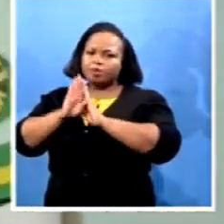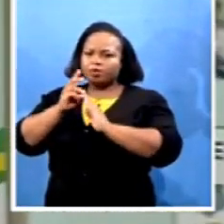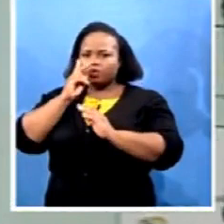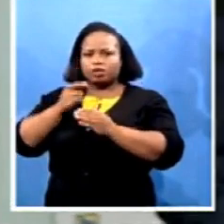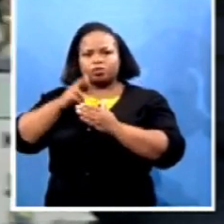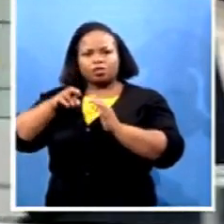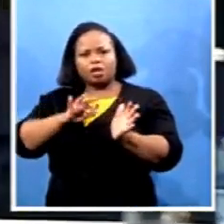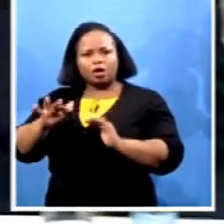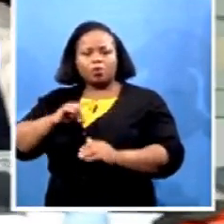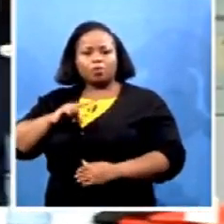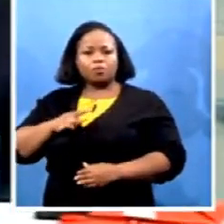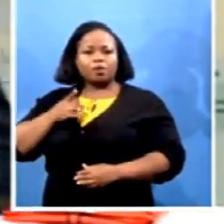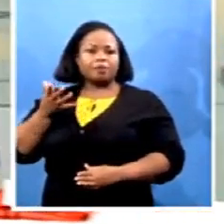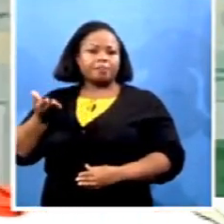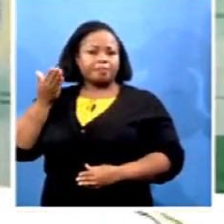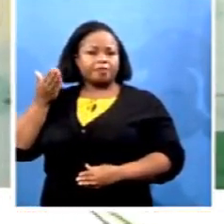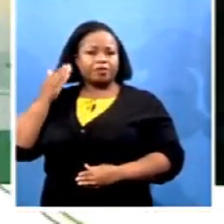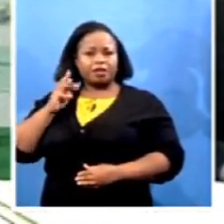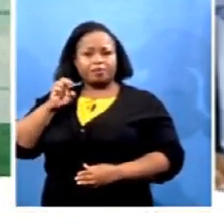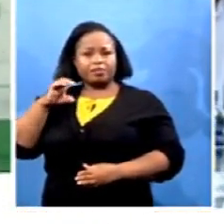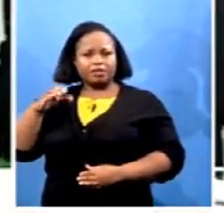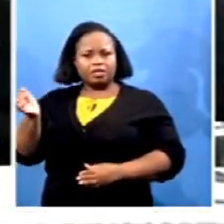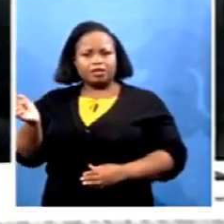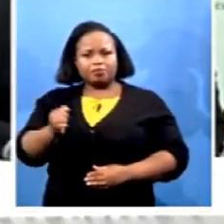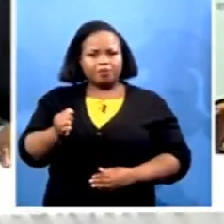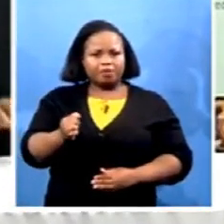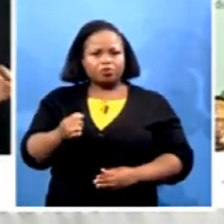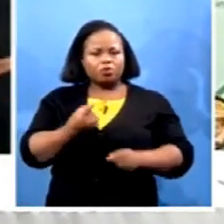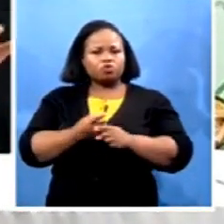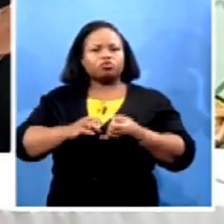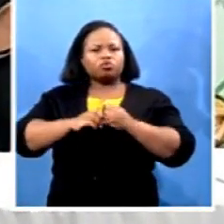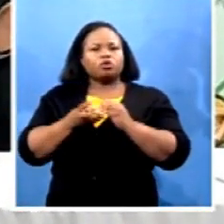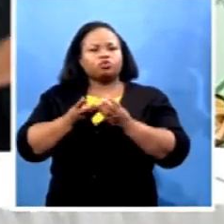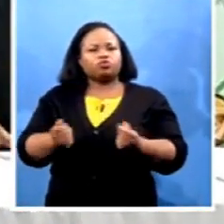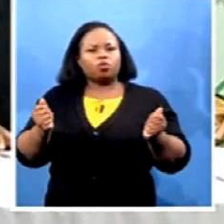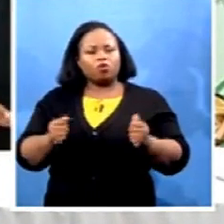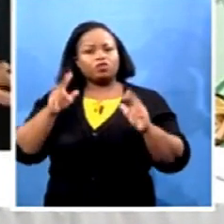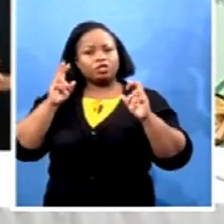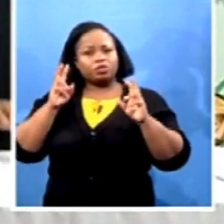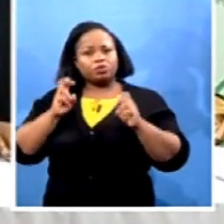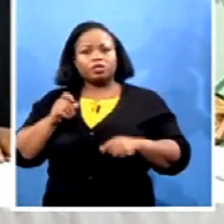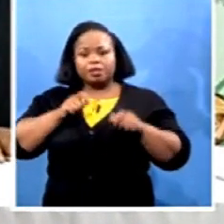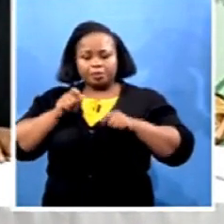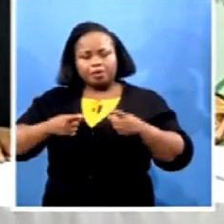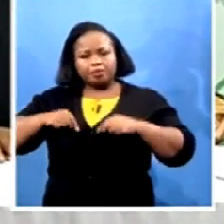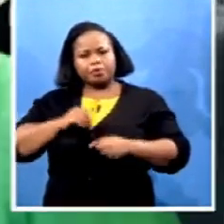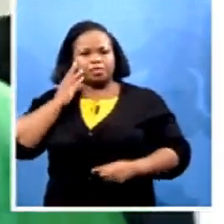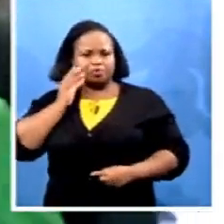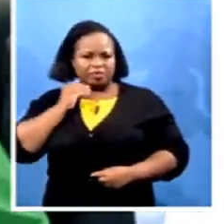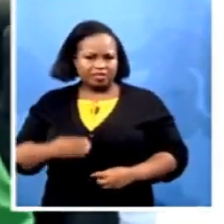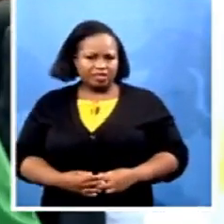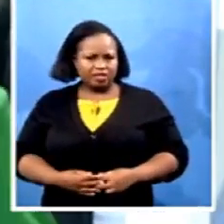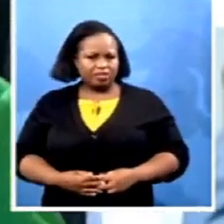MEC deployed, to fundamentally address the issues that are facing our people in the province. So the Health Minister, Dr. Zwelinkize, has